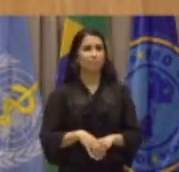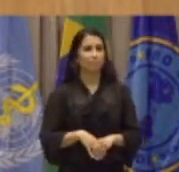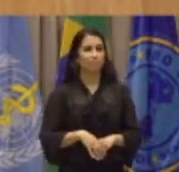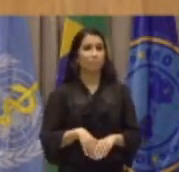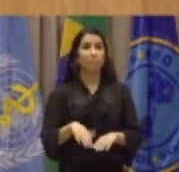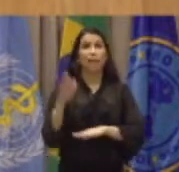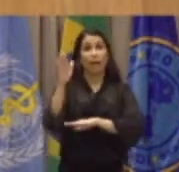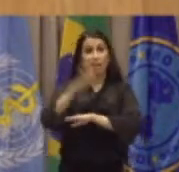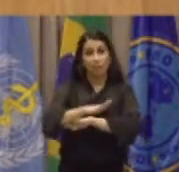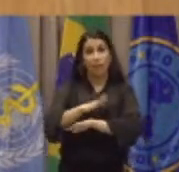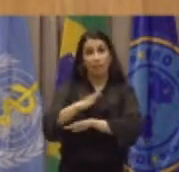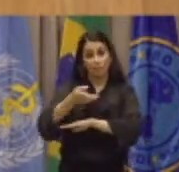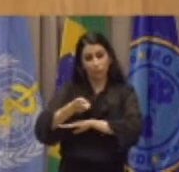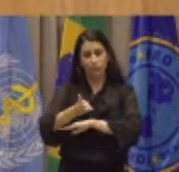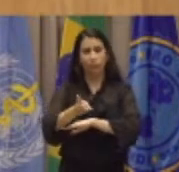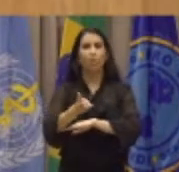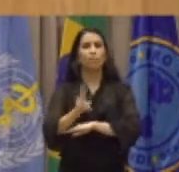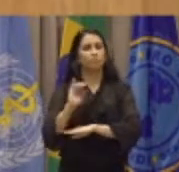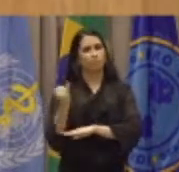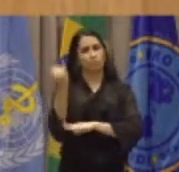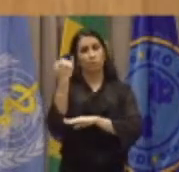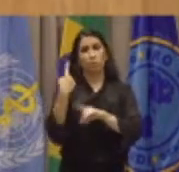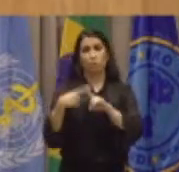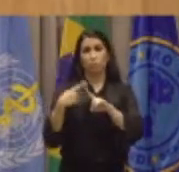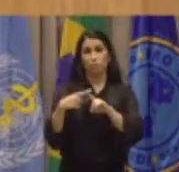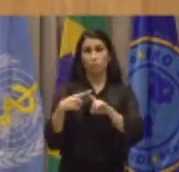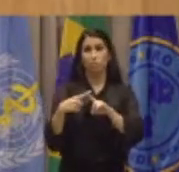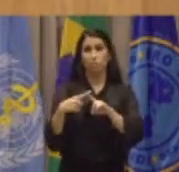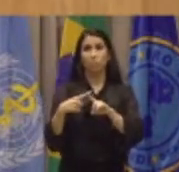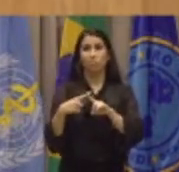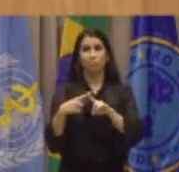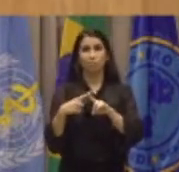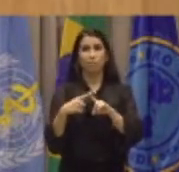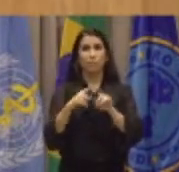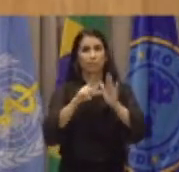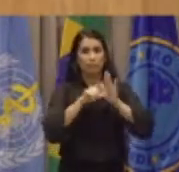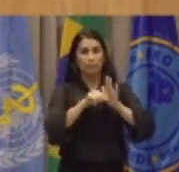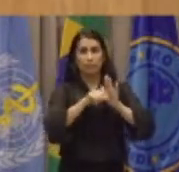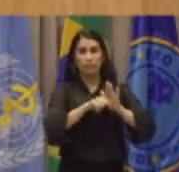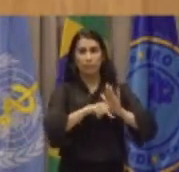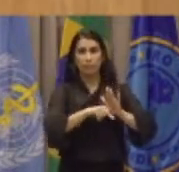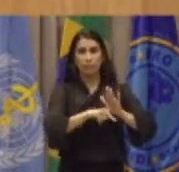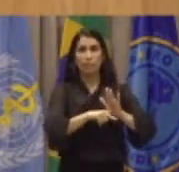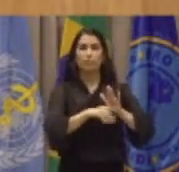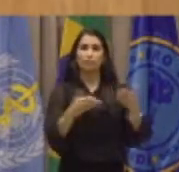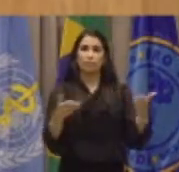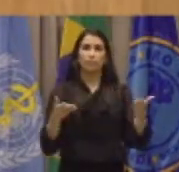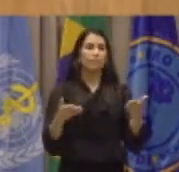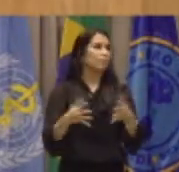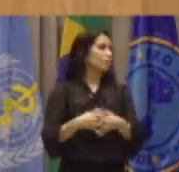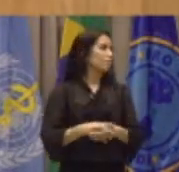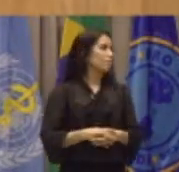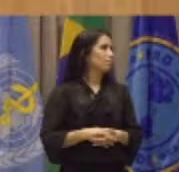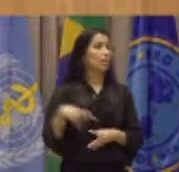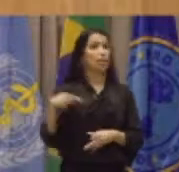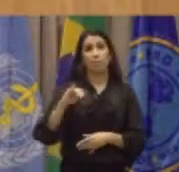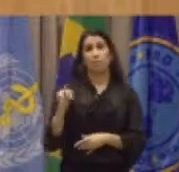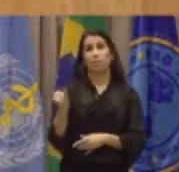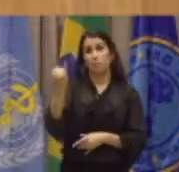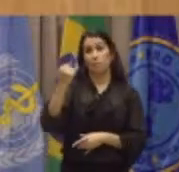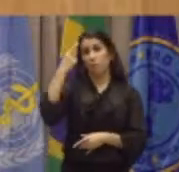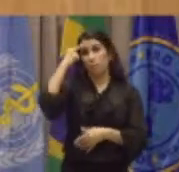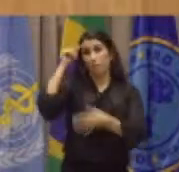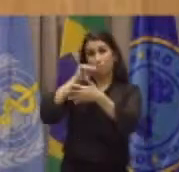In the afternoon, we're going to continue because it's important. Ricardo and Gabriel bring very